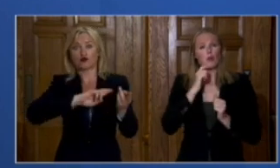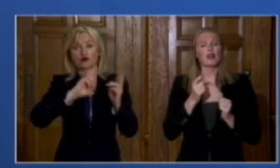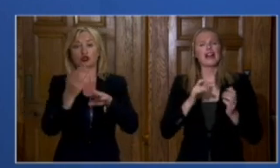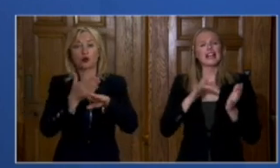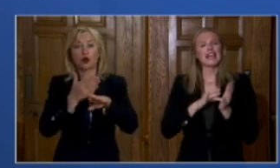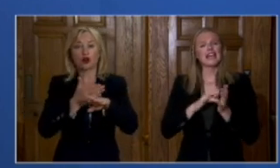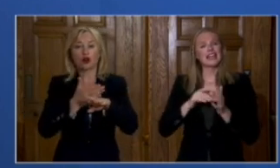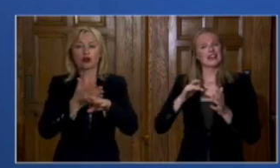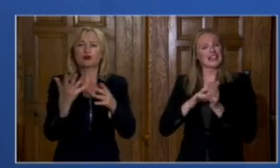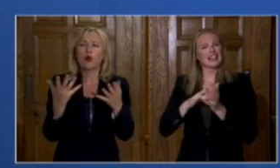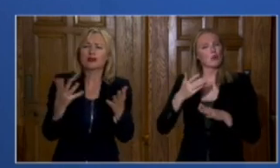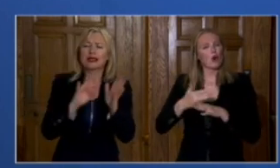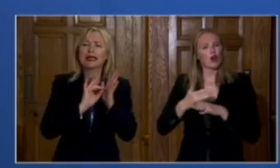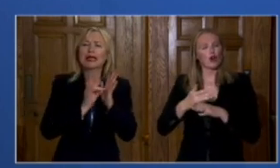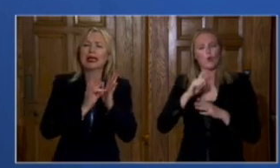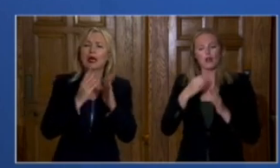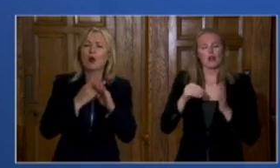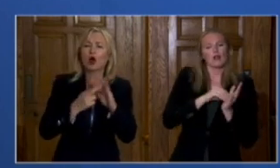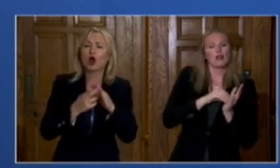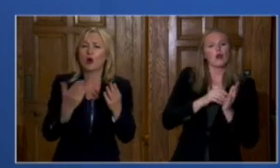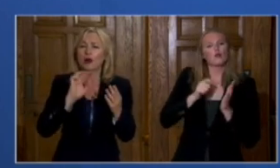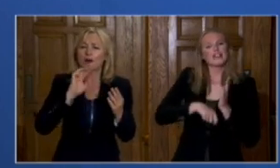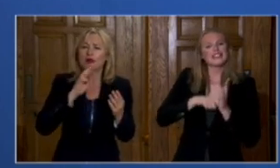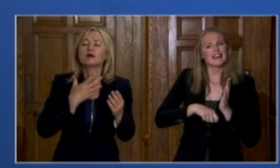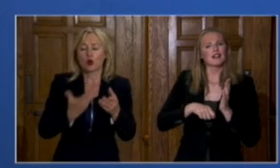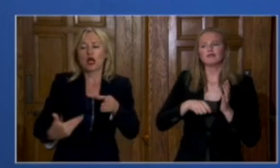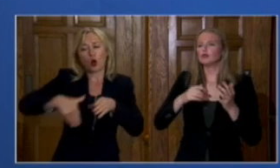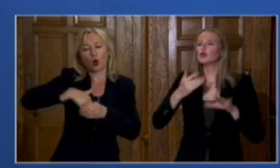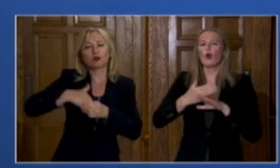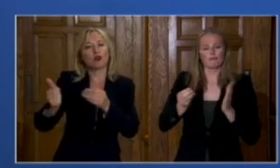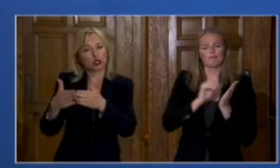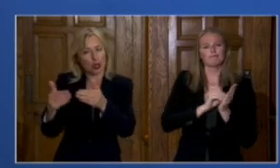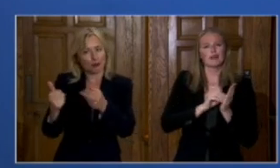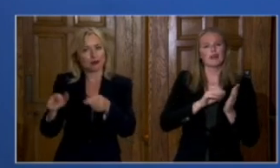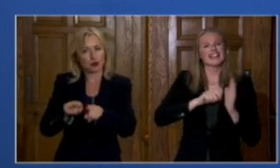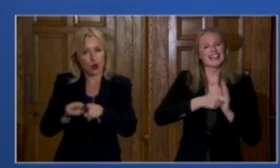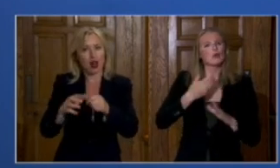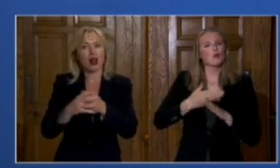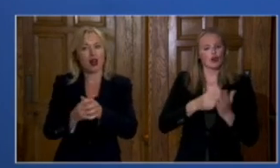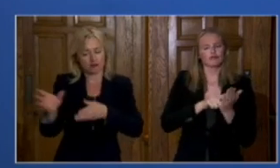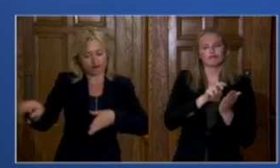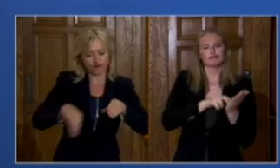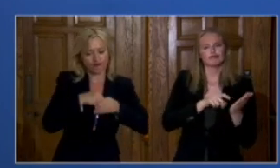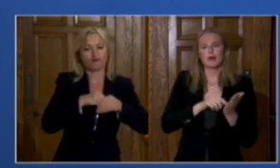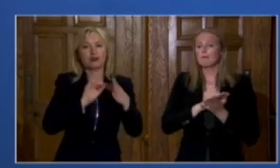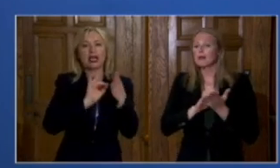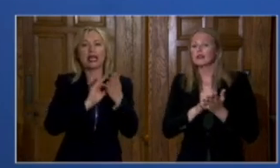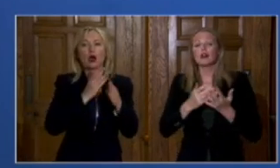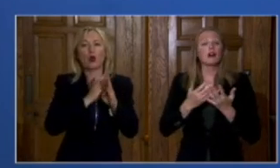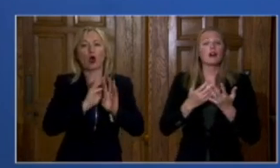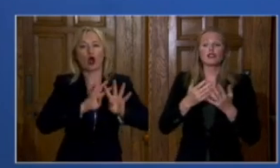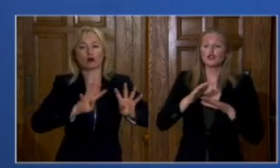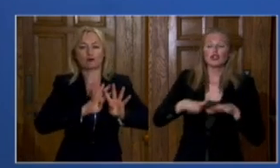key worker for childcare to include the retail sector, and there will also be a gradual increase in the number of family child members are permitted to